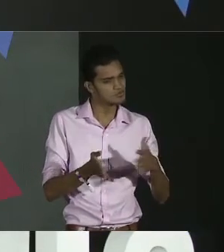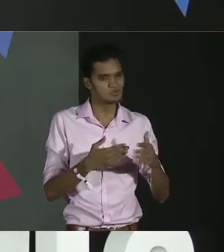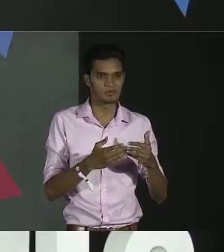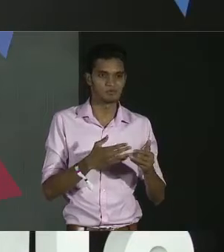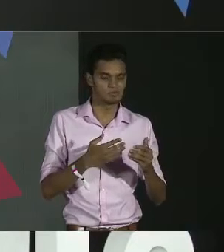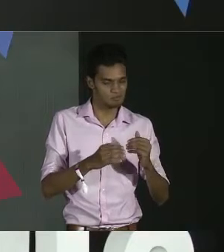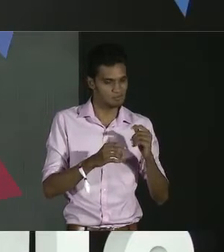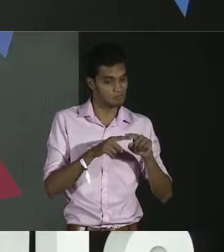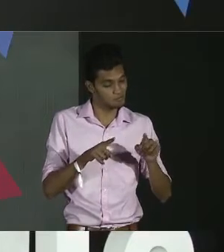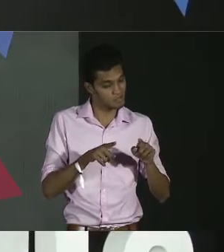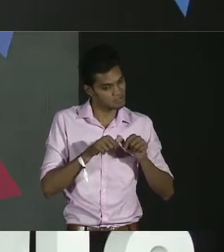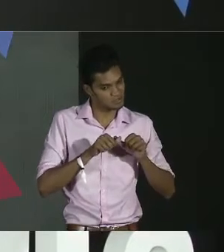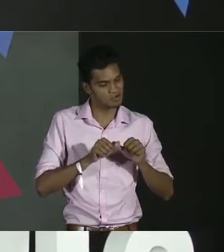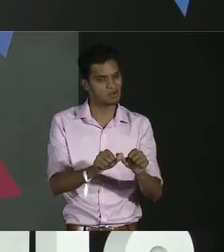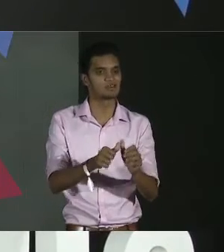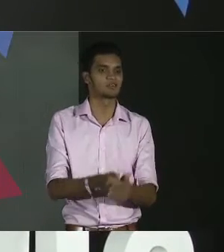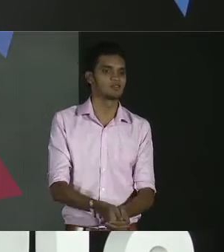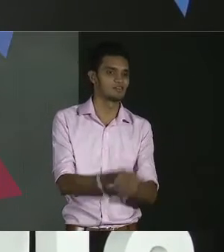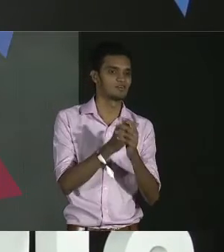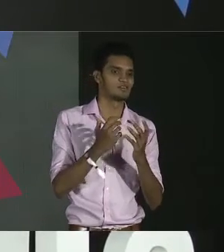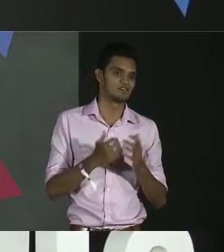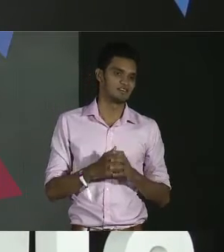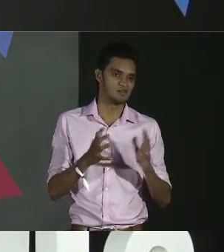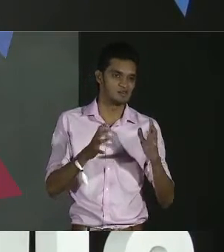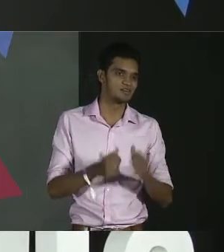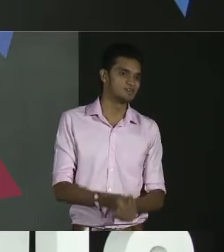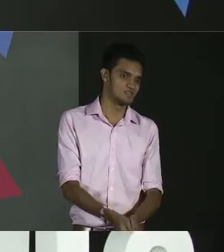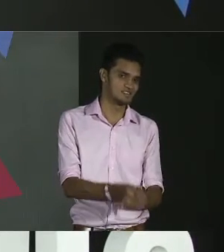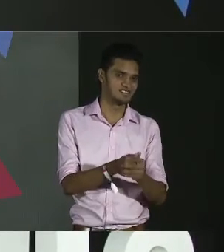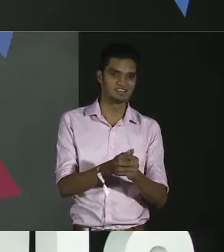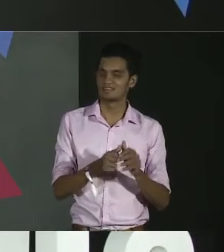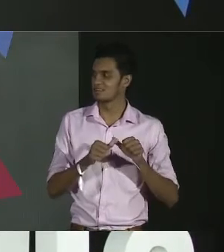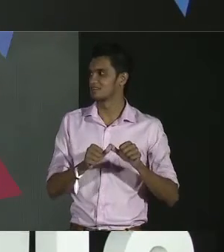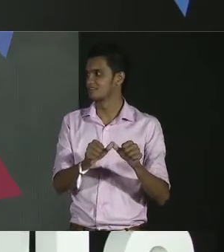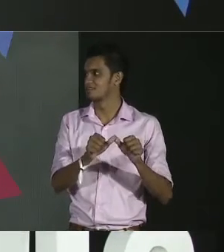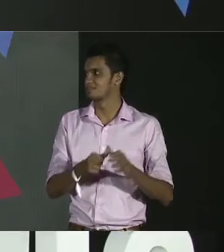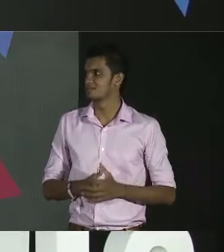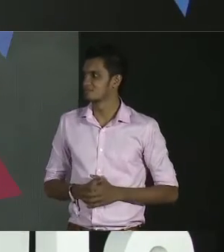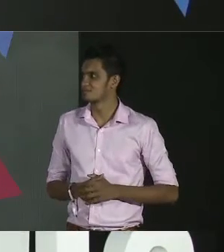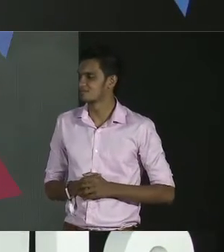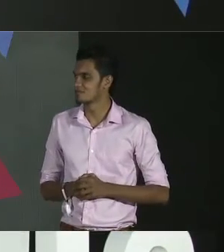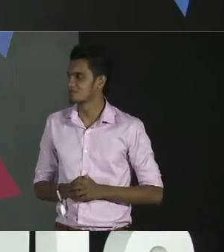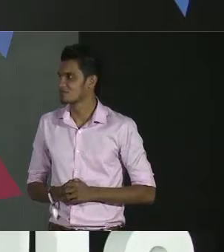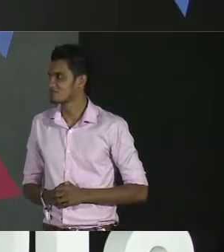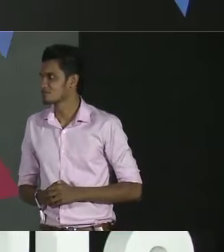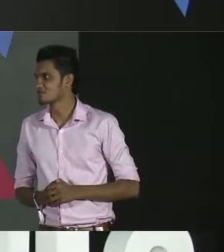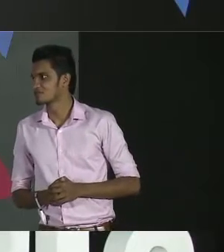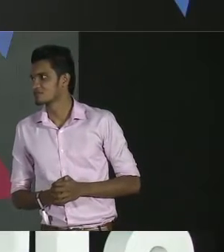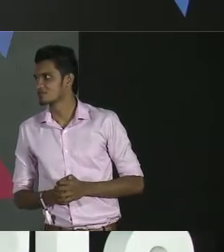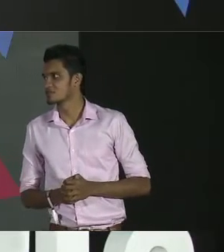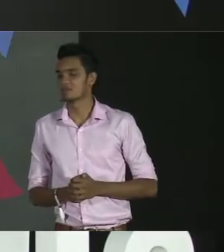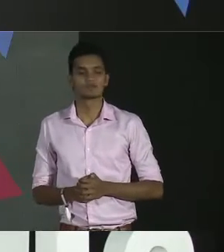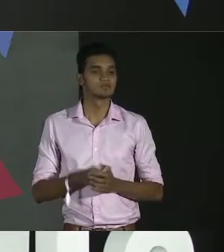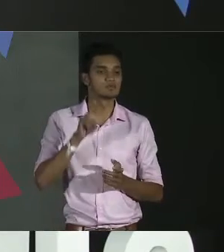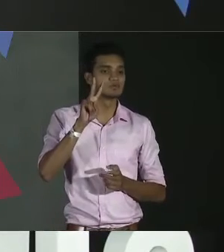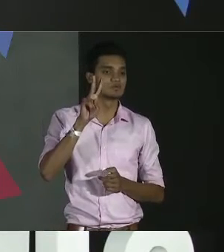And because of all of the love and support that I received, I was able to pursue this path fearlessly. And because of that, in